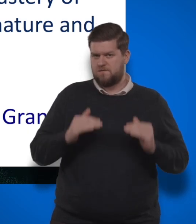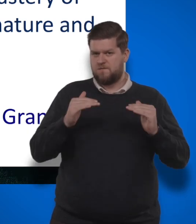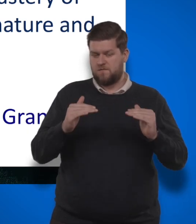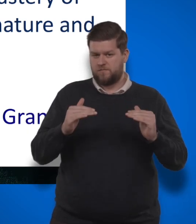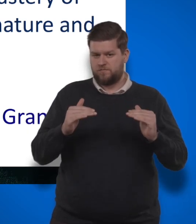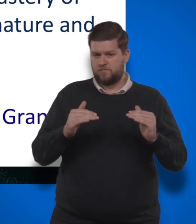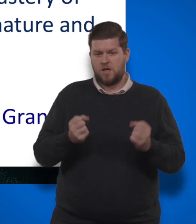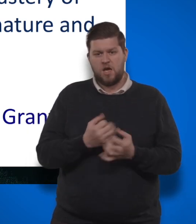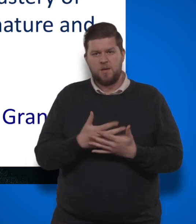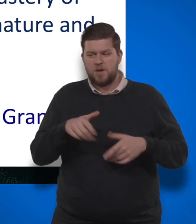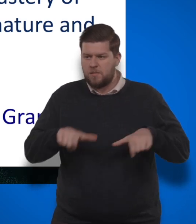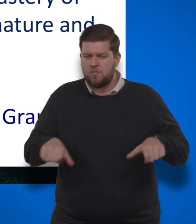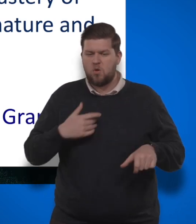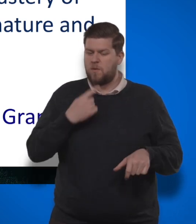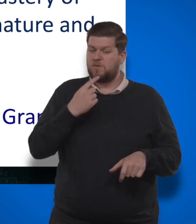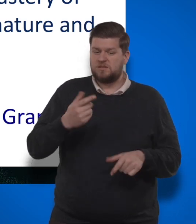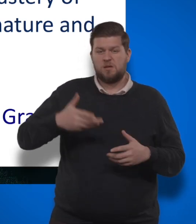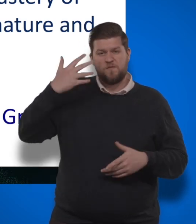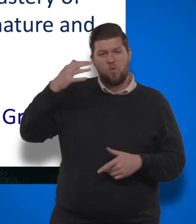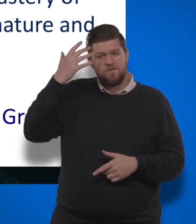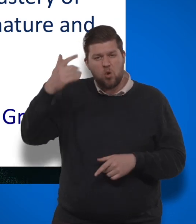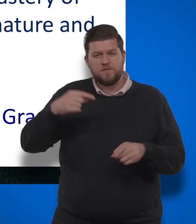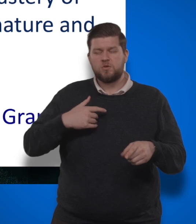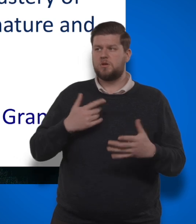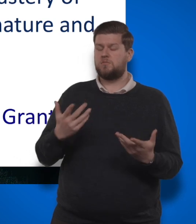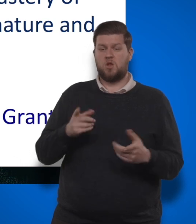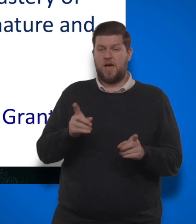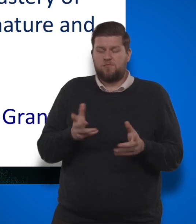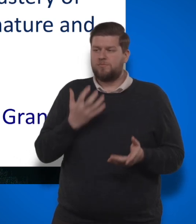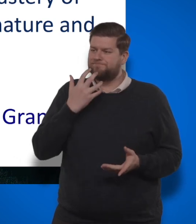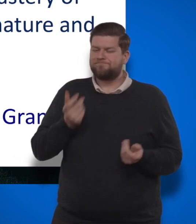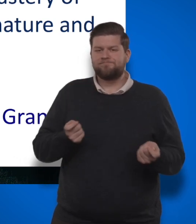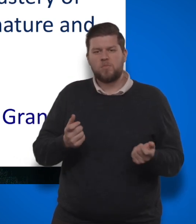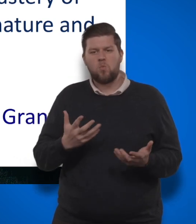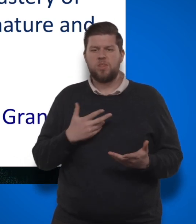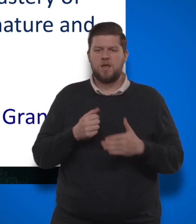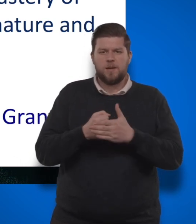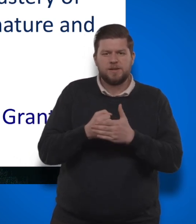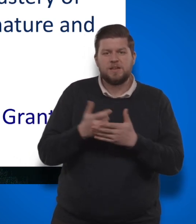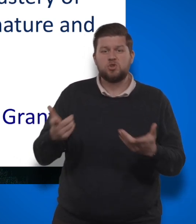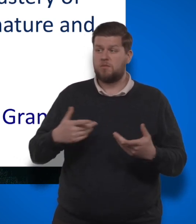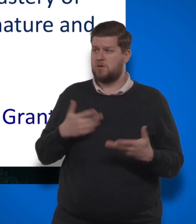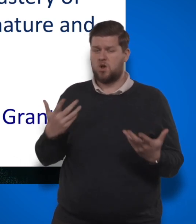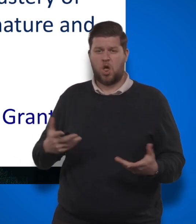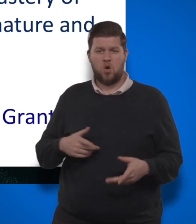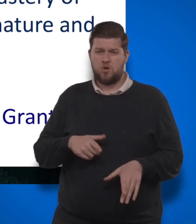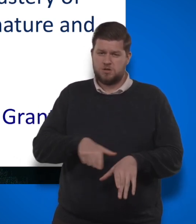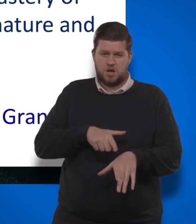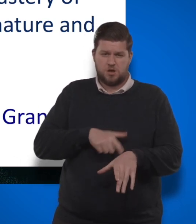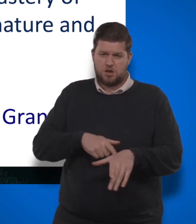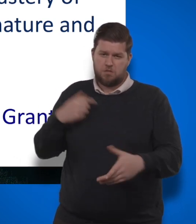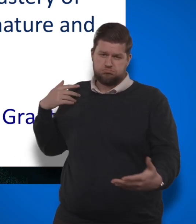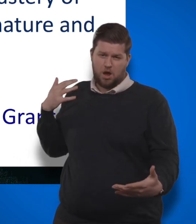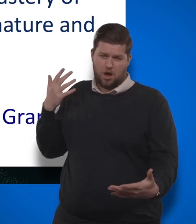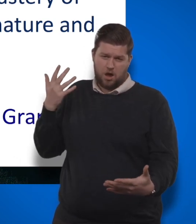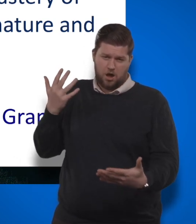and restrictions. But after thousands of years of passivity, where we've just said, we just have